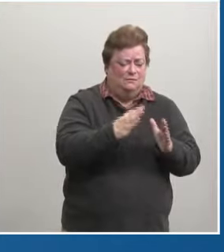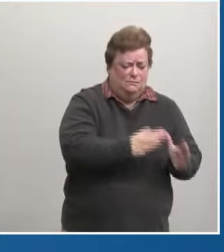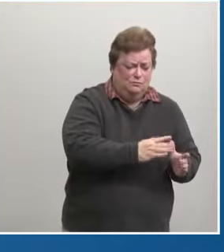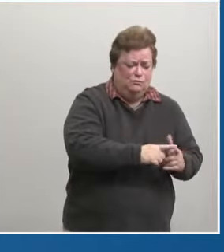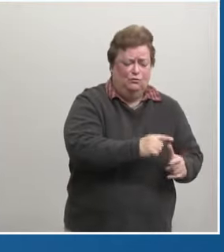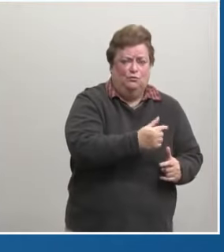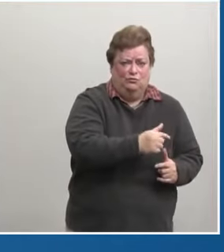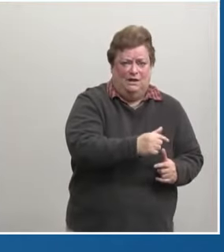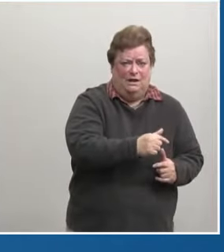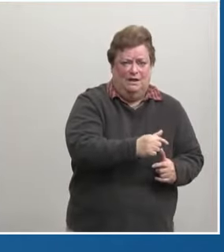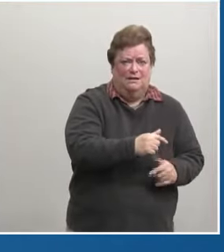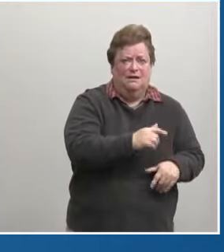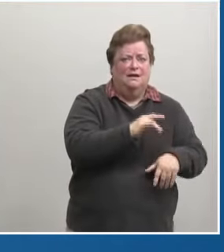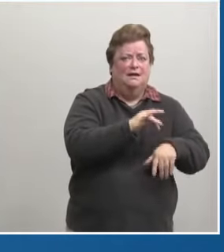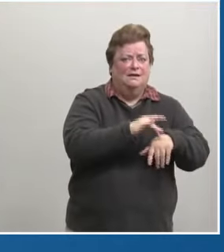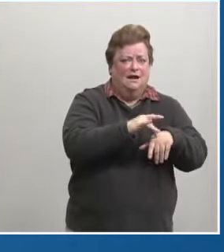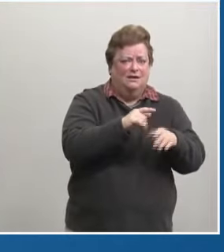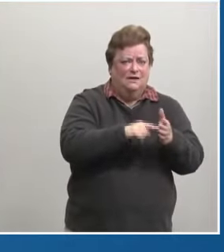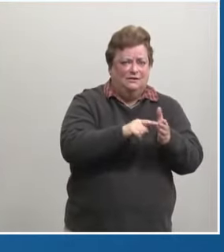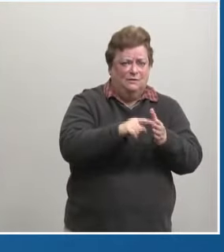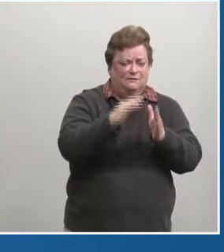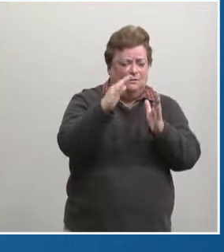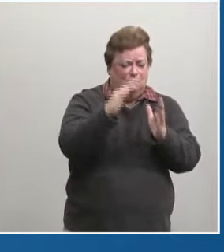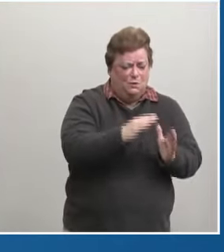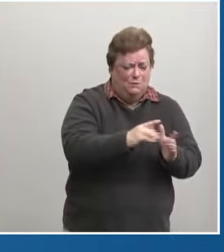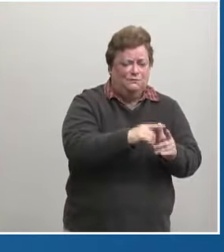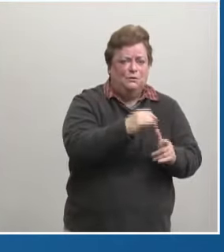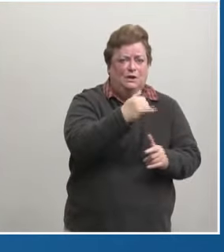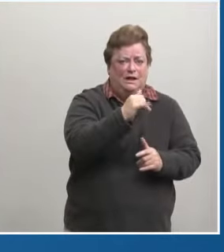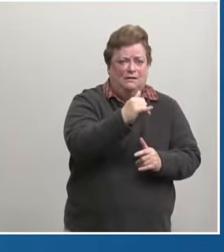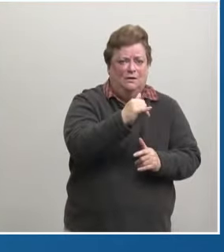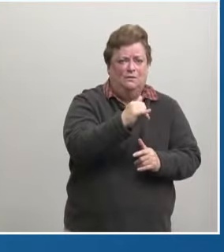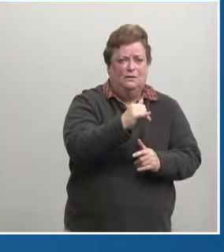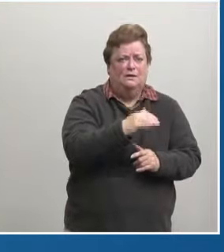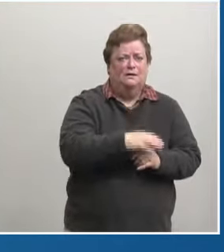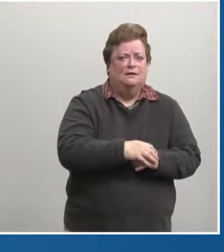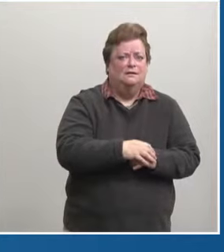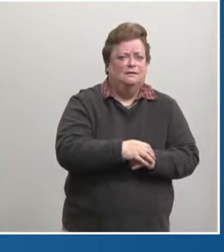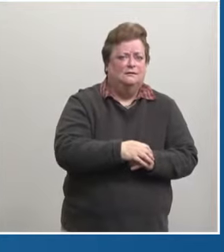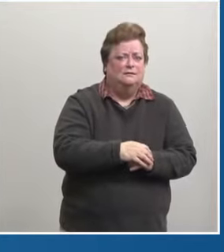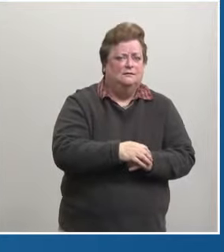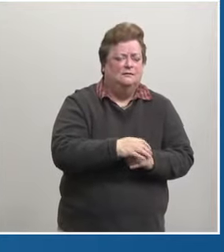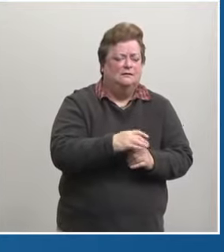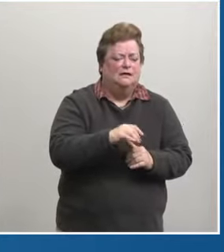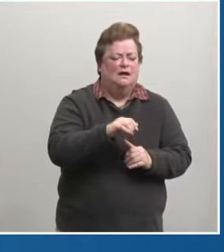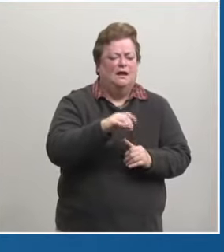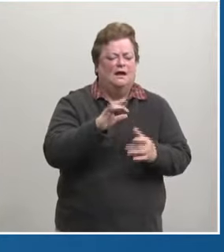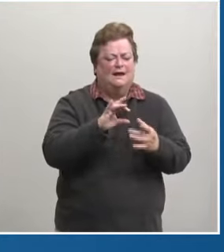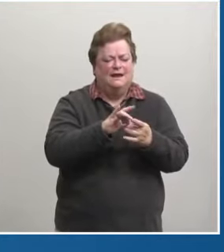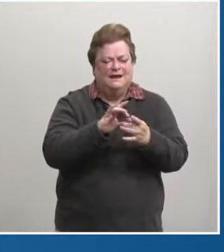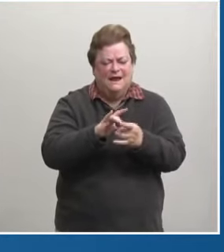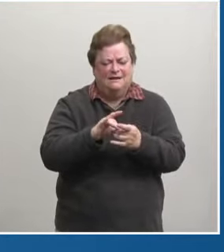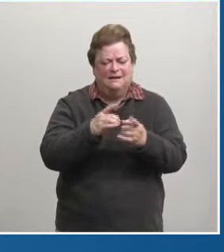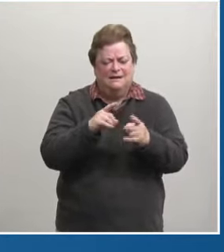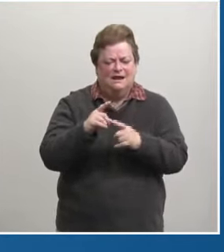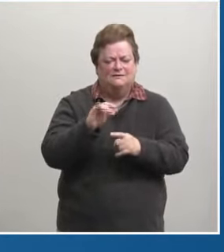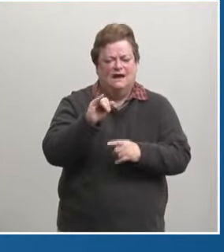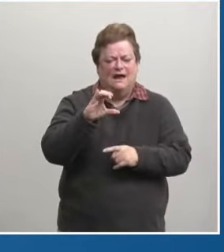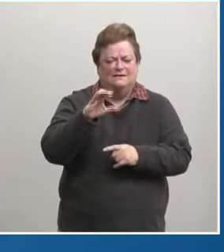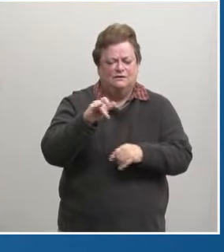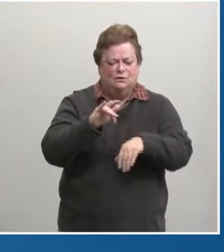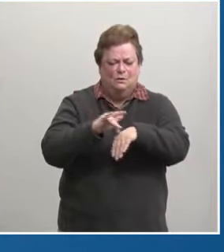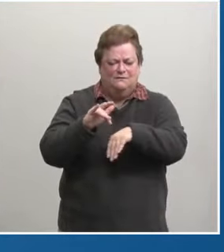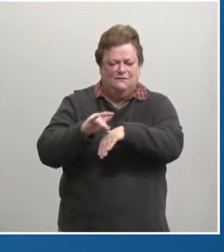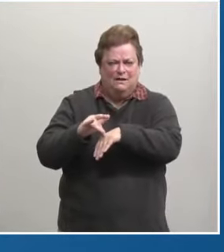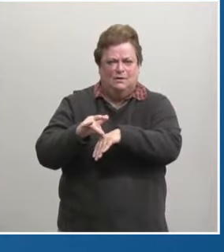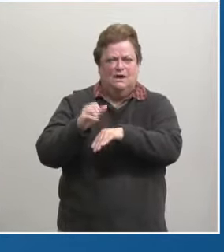green. Contact tracing has moved down to into yellow. Connected cases and ICU